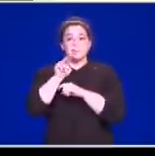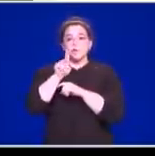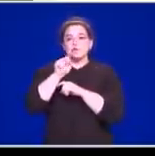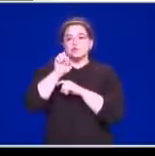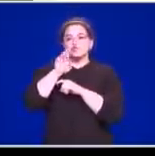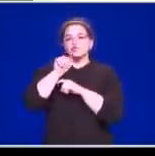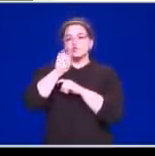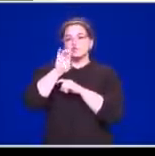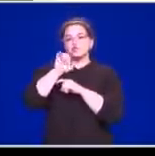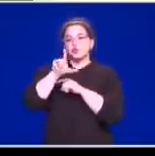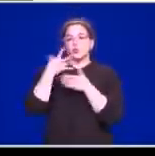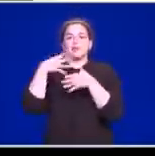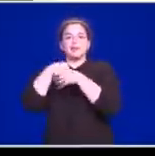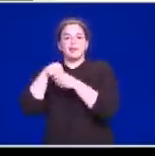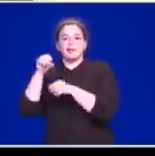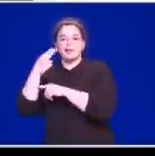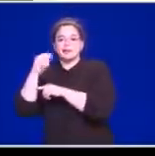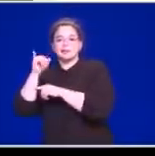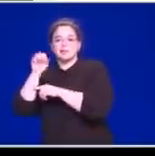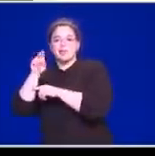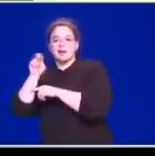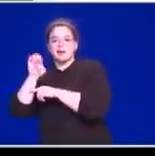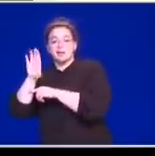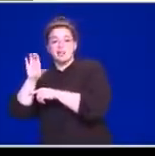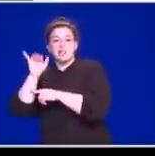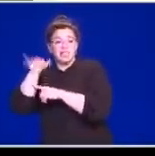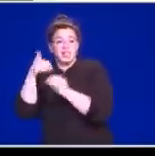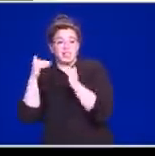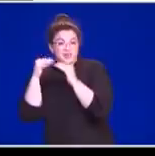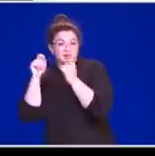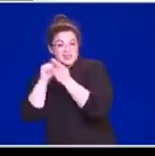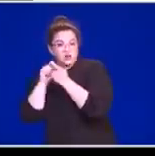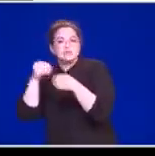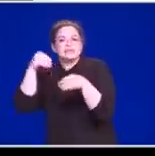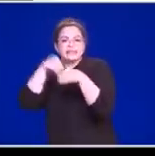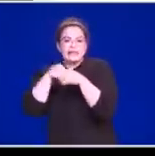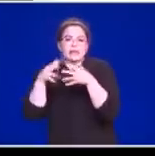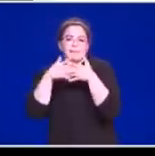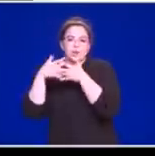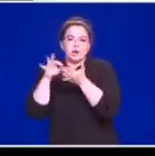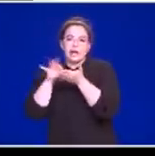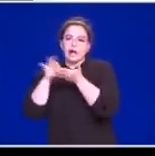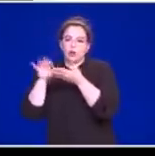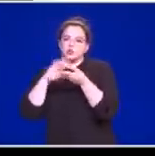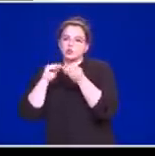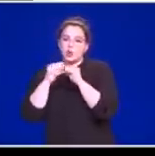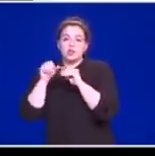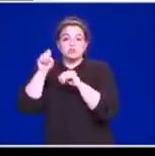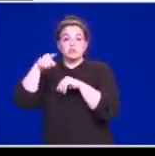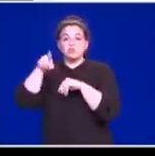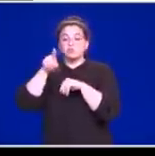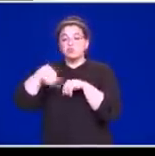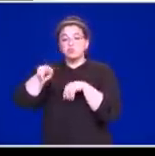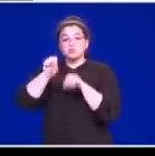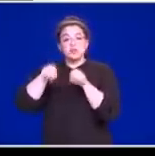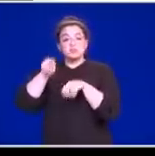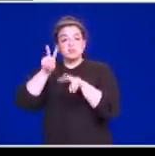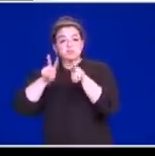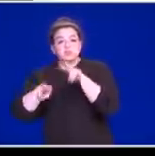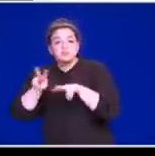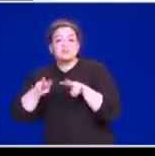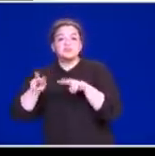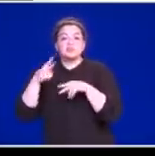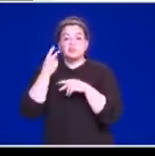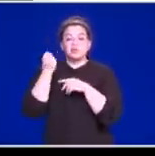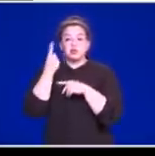the Hispanic origin population. That level of detail is in our America Count stories, and you can understand the nuances with both our improvements